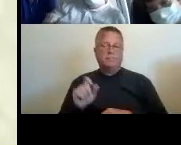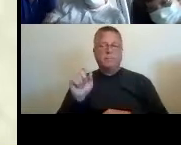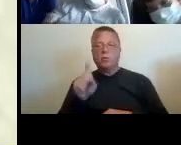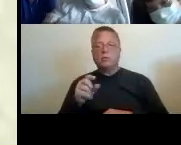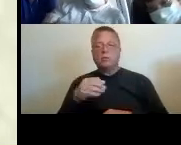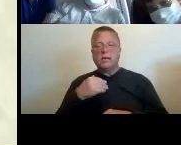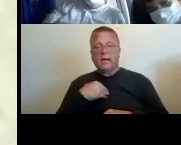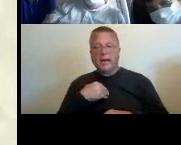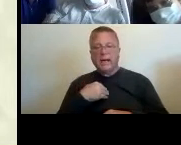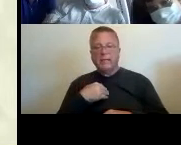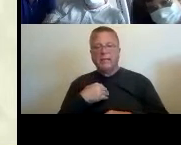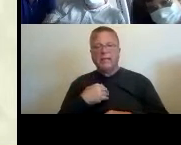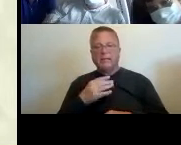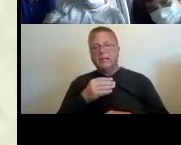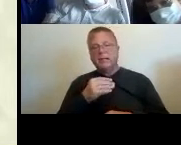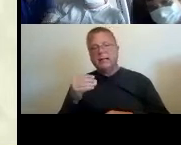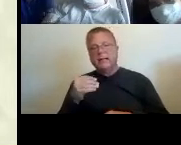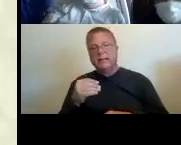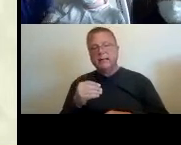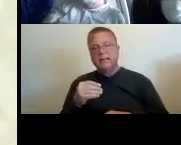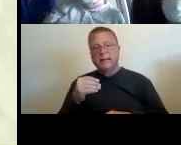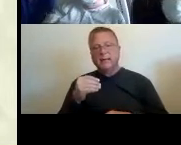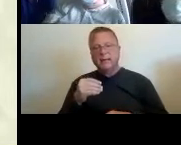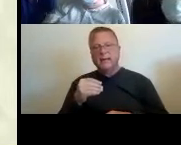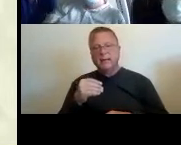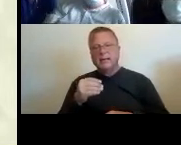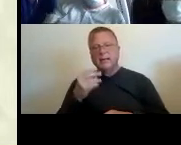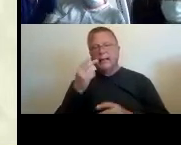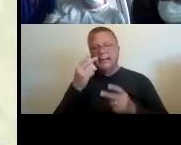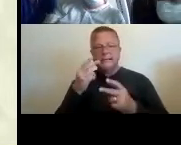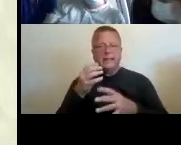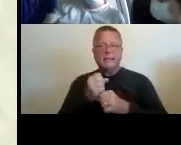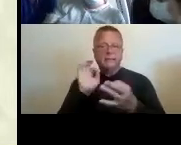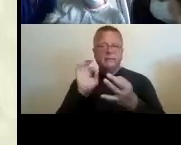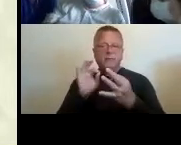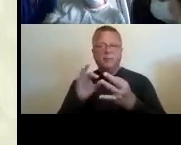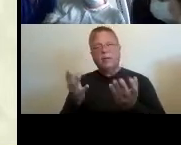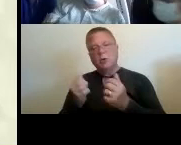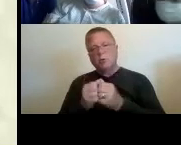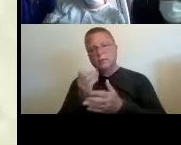was, and I provided feedback to some folks that our neighbors talk with.